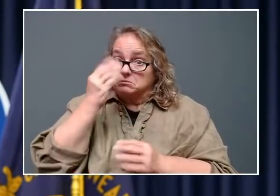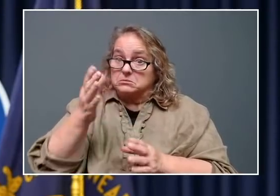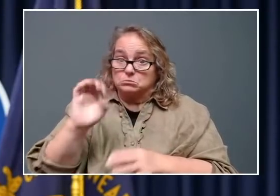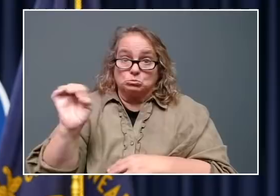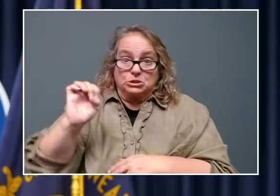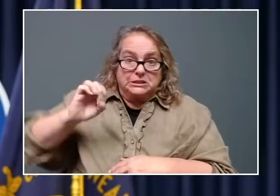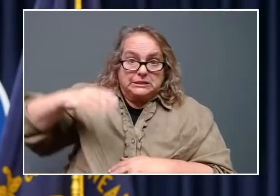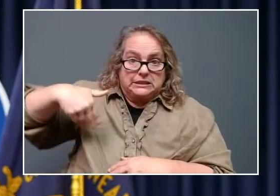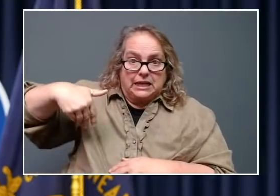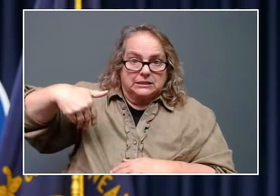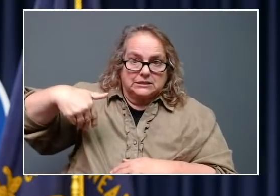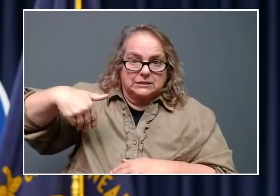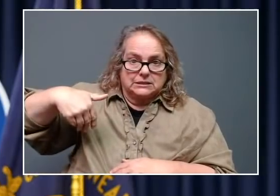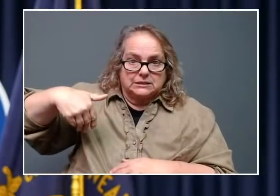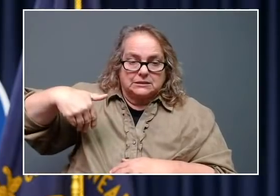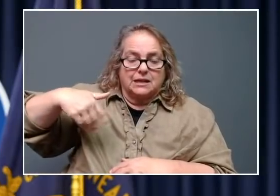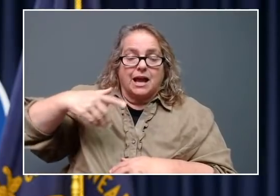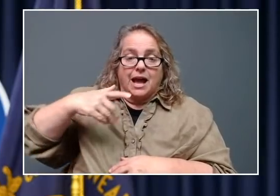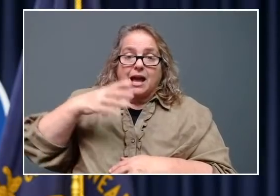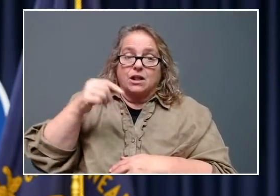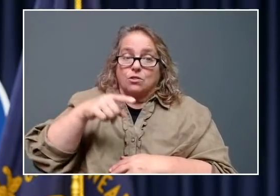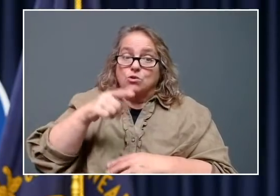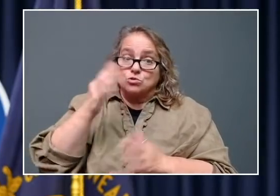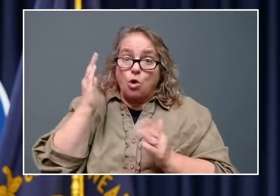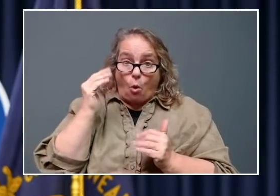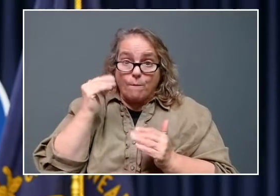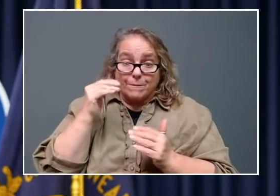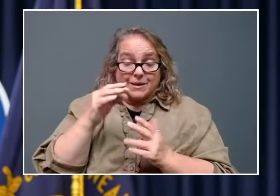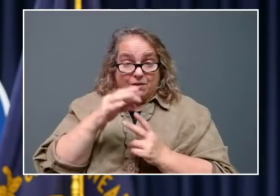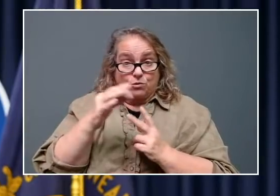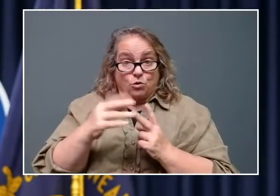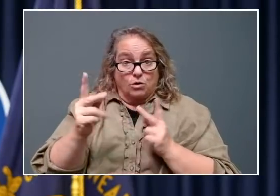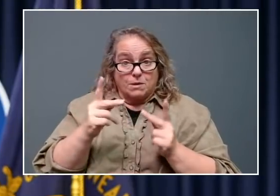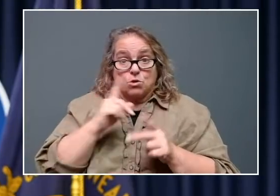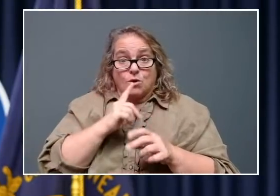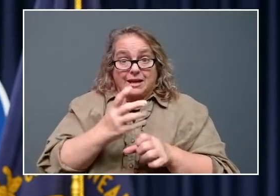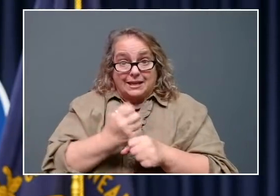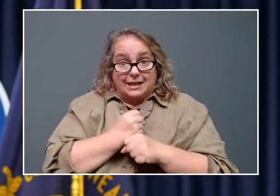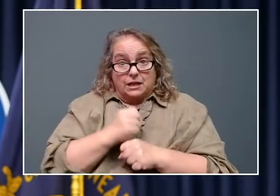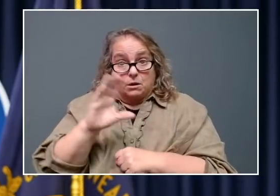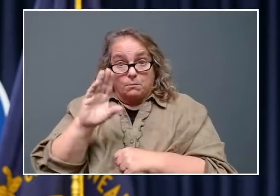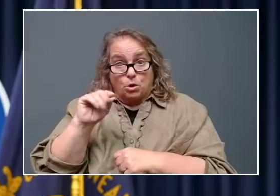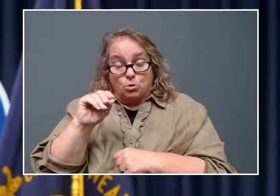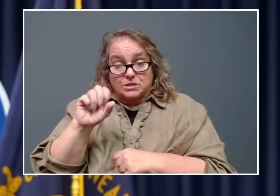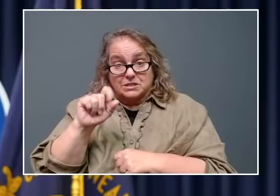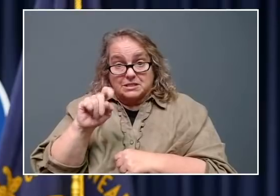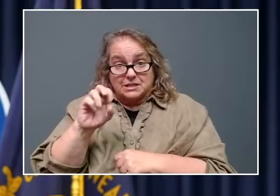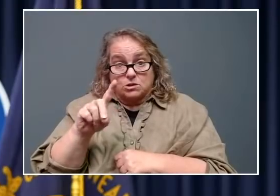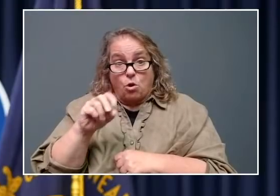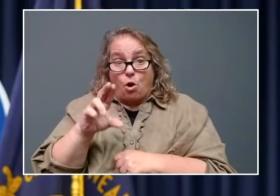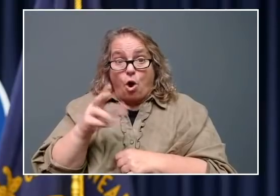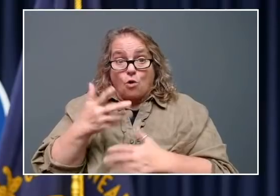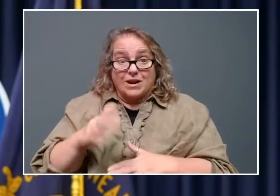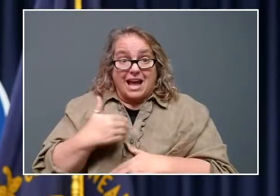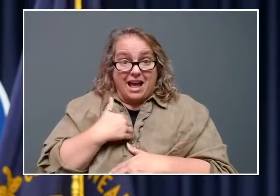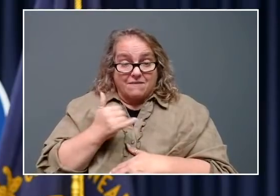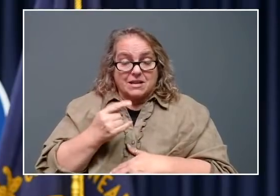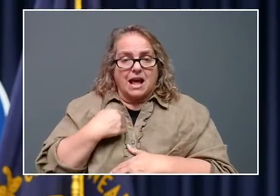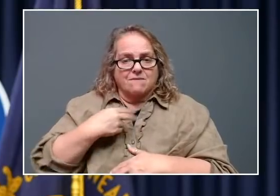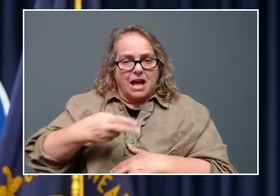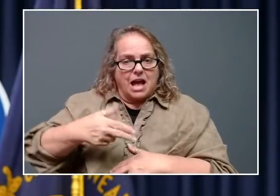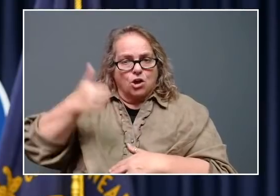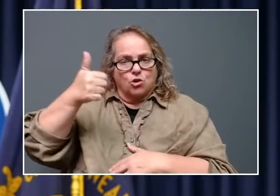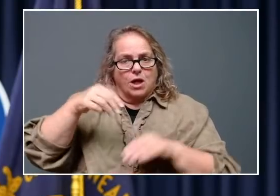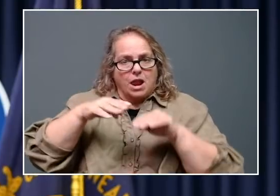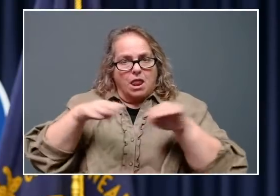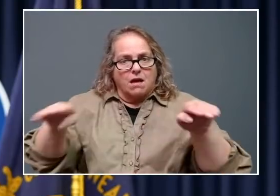there is a hope because either people getting boosted or who have just had it hopefully will have higher levels of immunity,